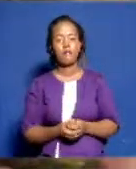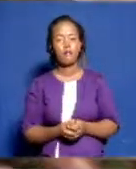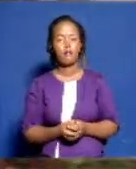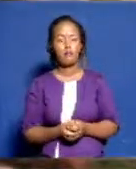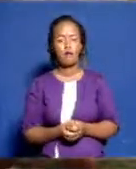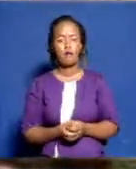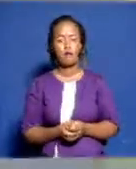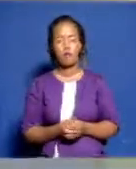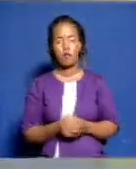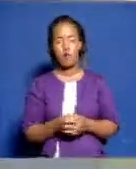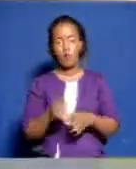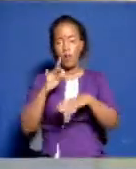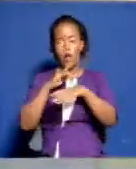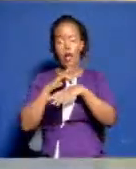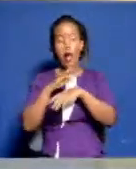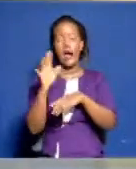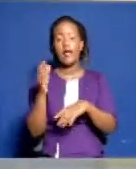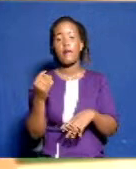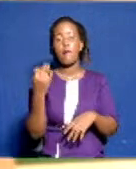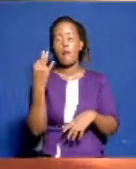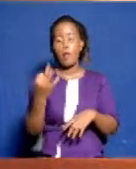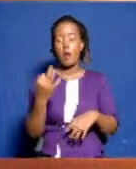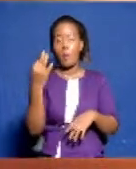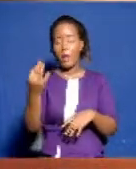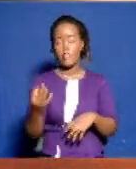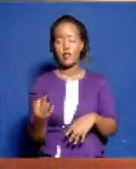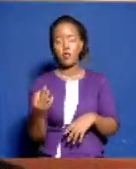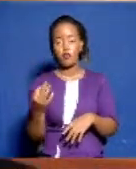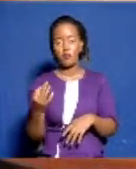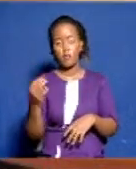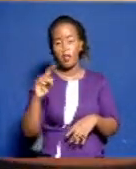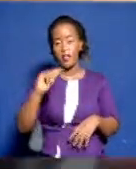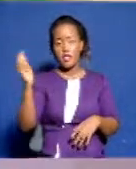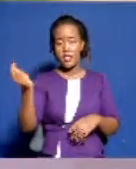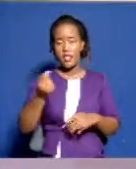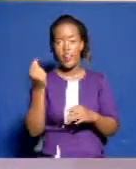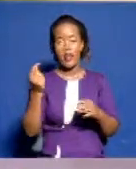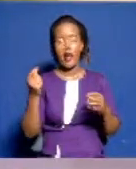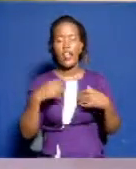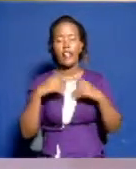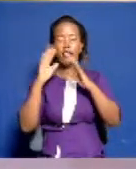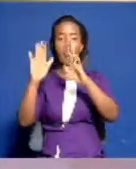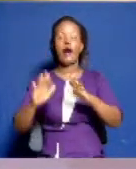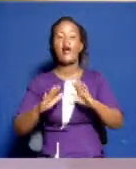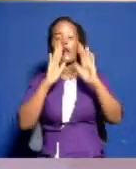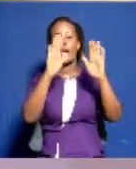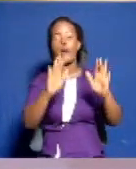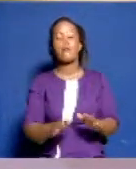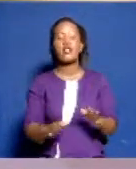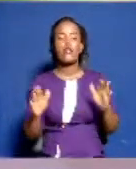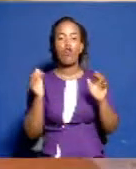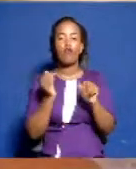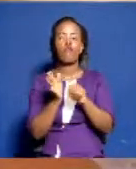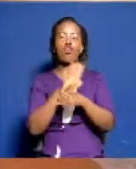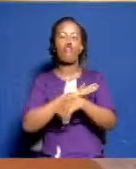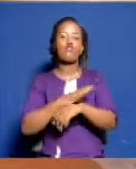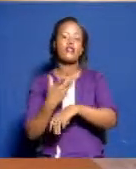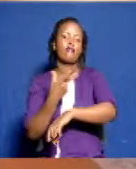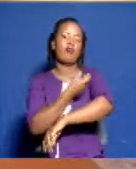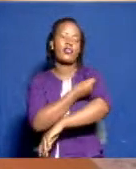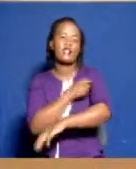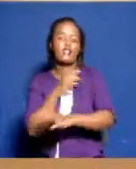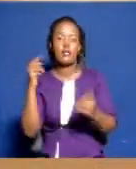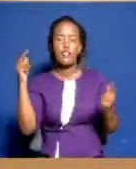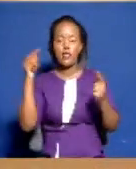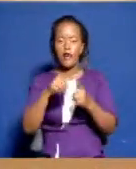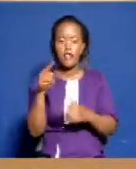In early March, Kenya embarked on a COVID-19 vaccination campaign under the global COVAX program targeting